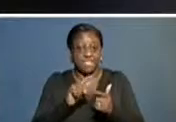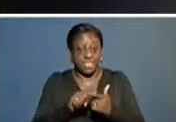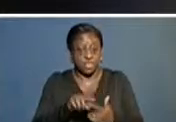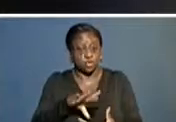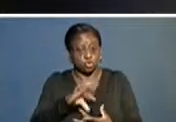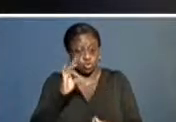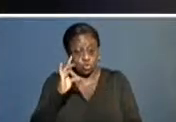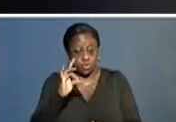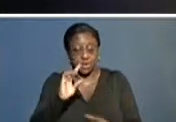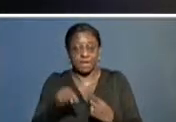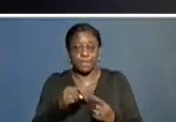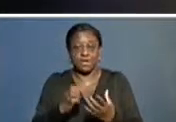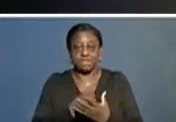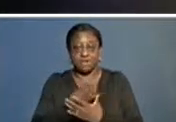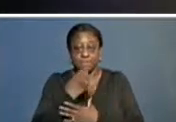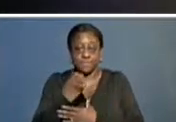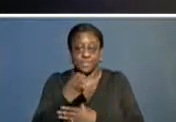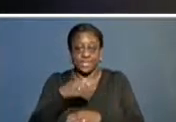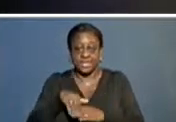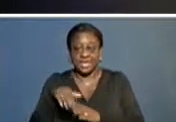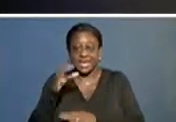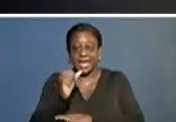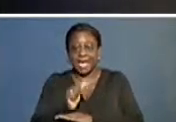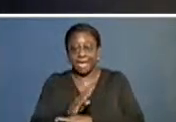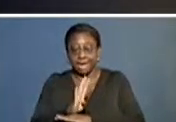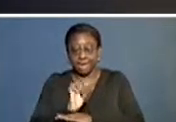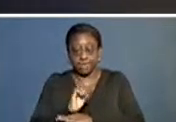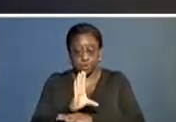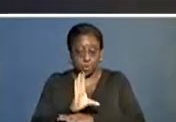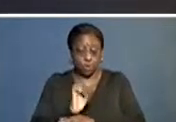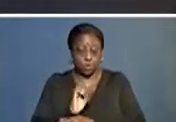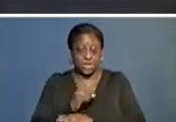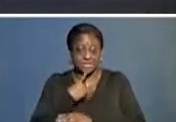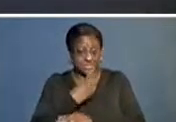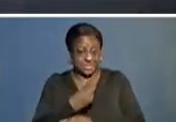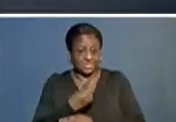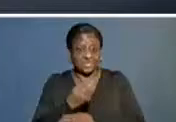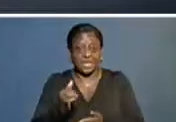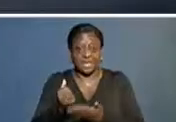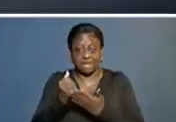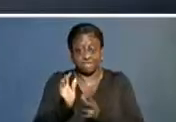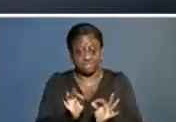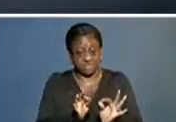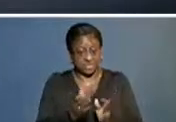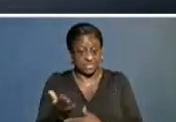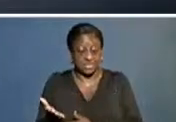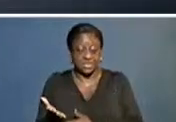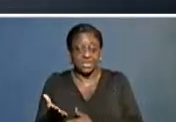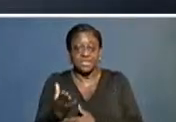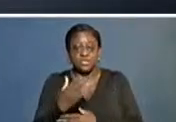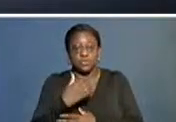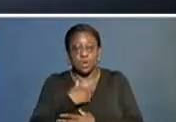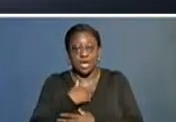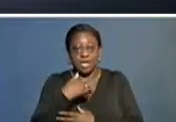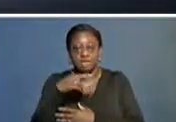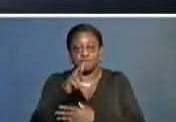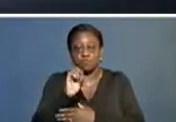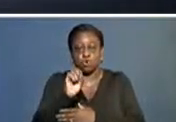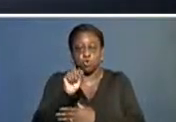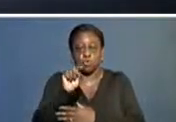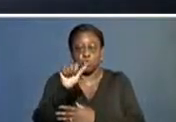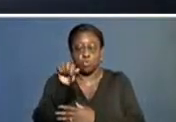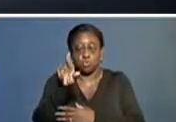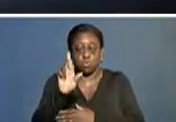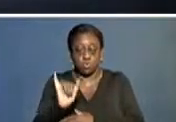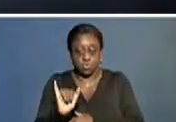environmental damage, also crucial, and pitching in to make that happen, the Rotary Clubs of St. Catharines South and Niagara Falls